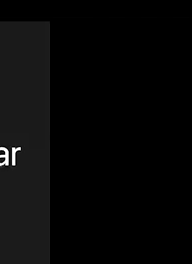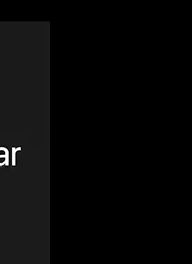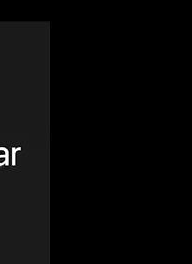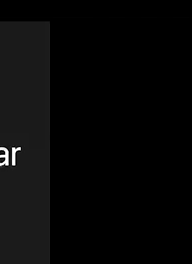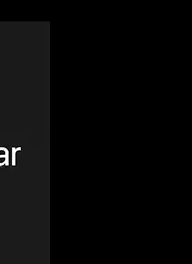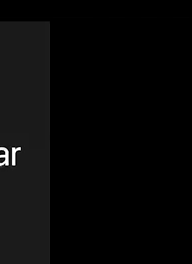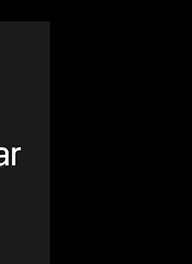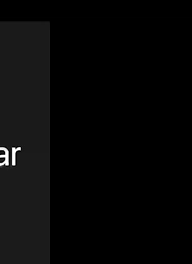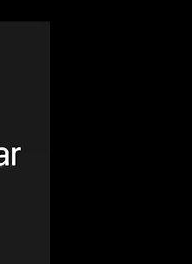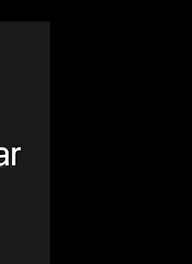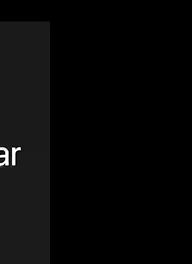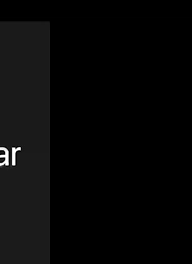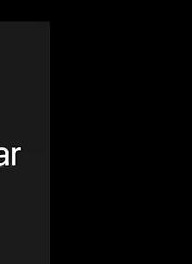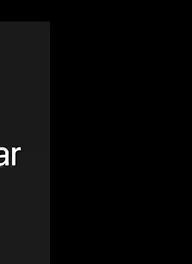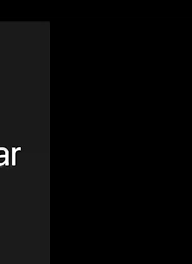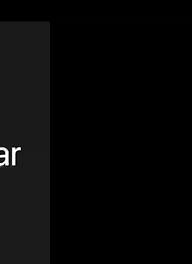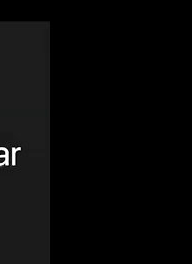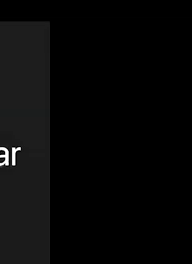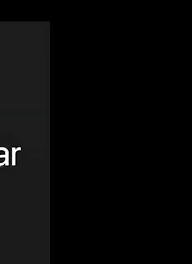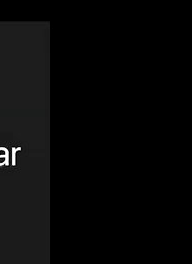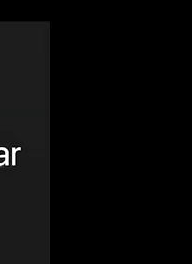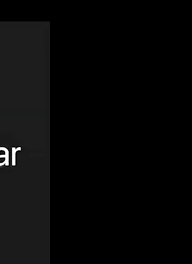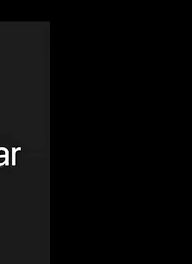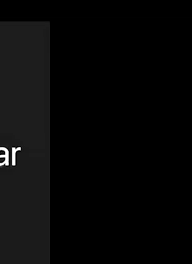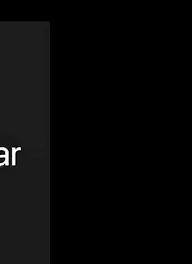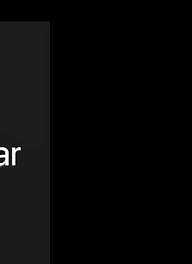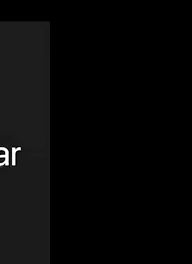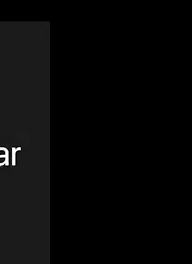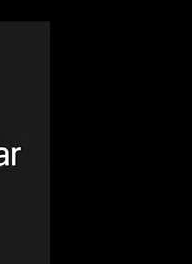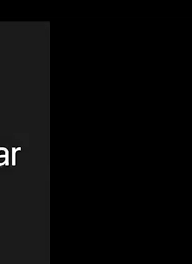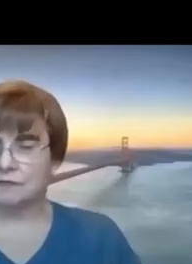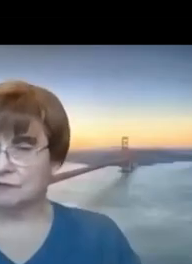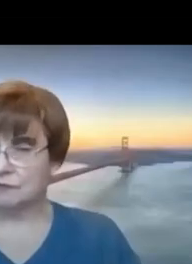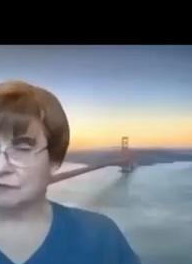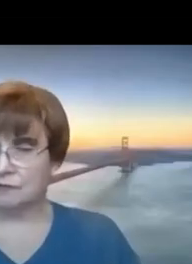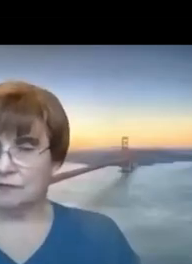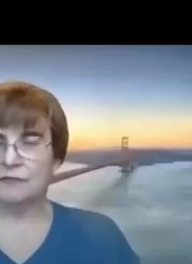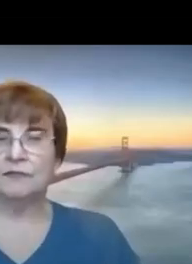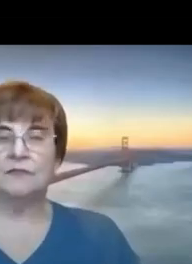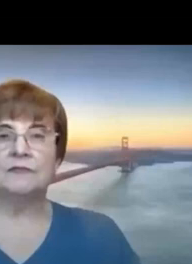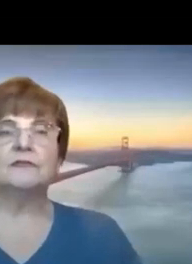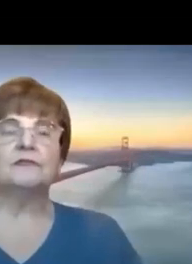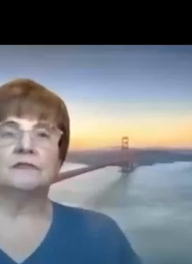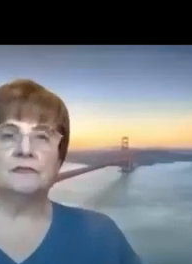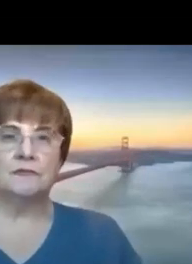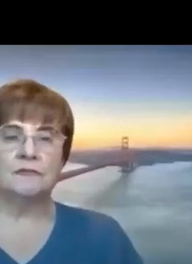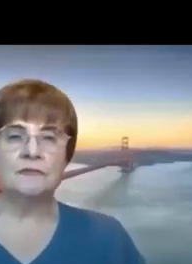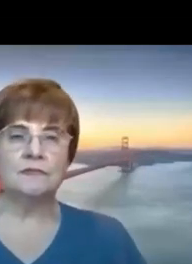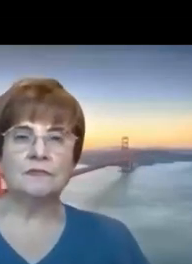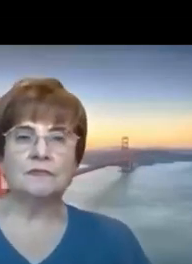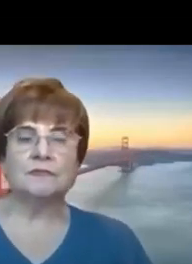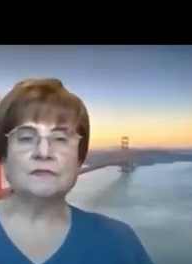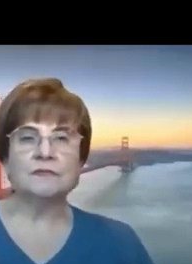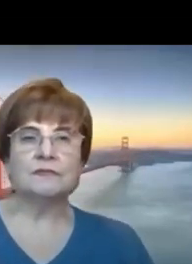learn something new every time. And proud to say that most of our area coordinators are also CERT trained. And those